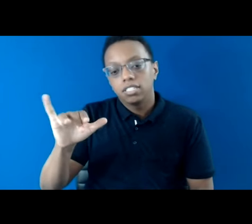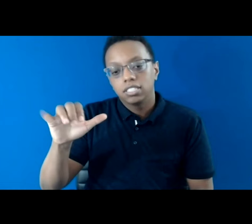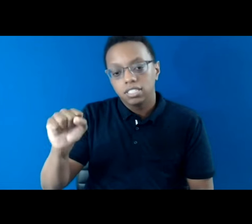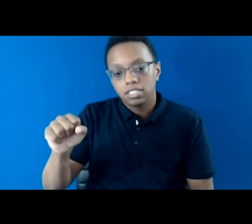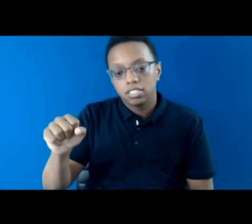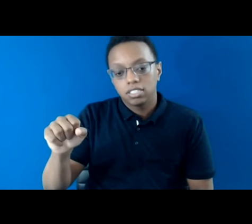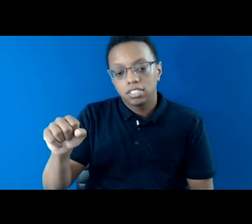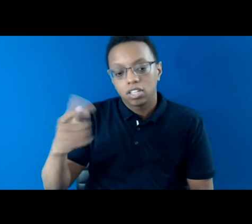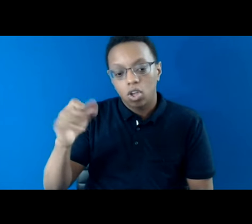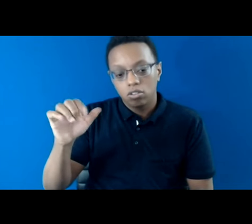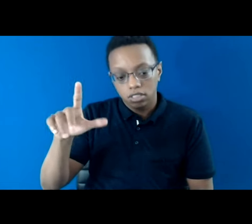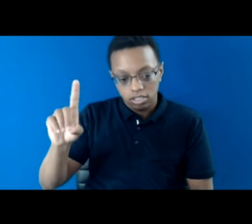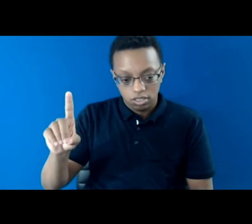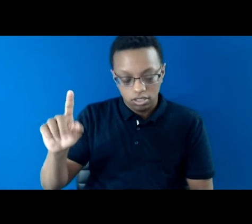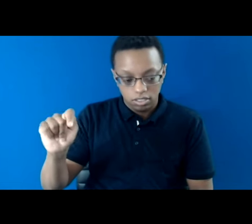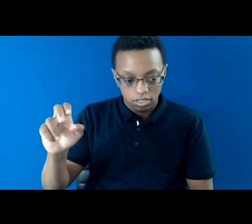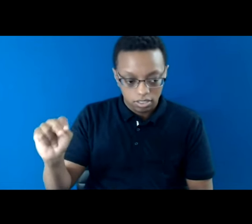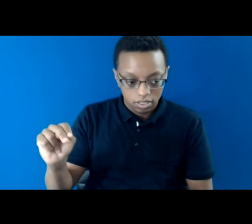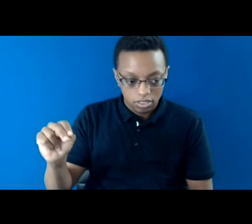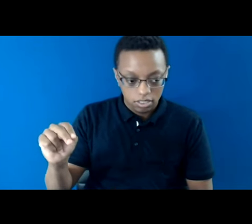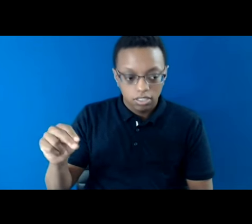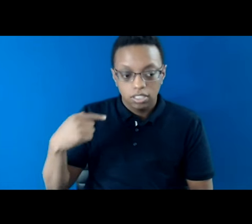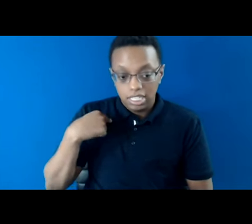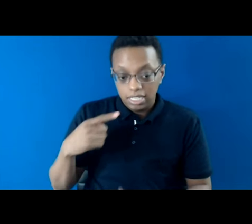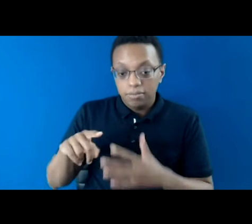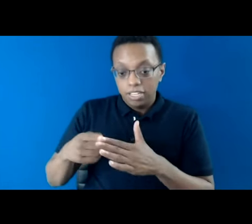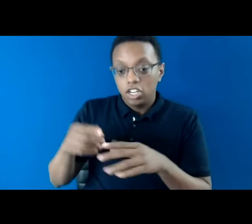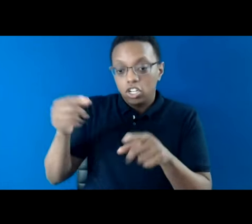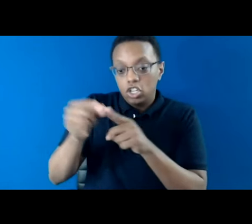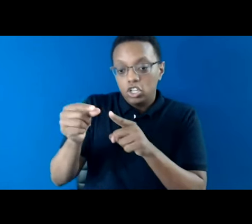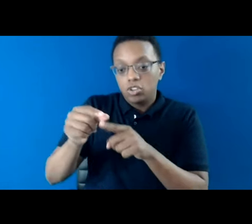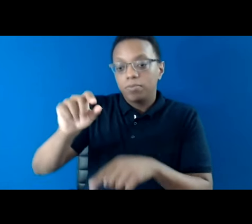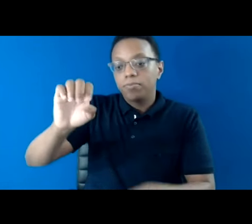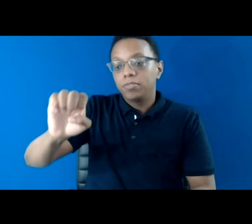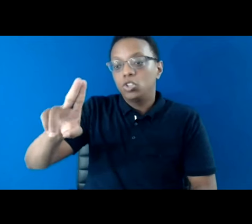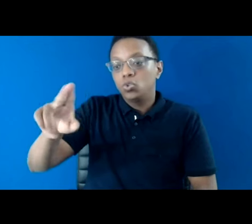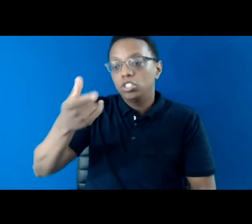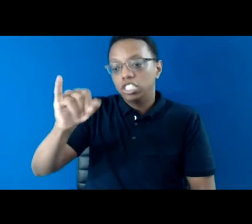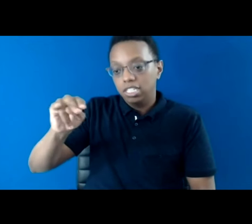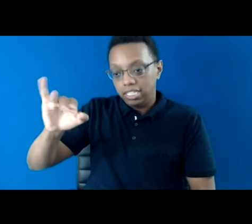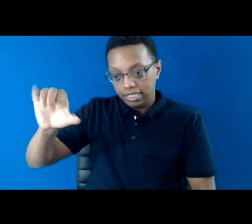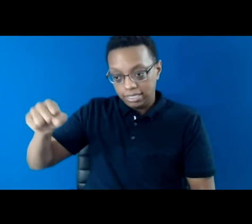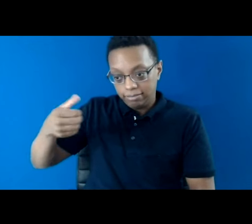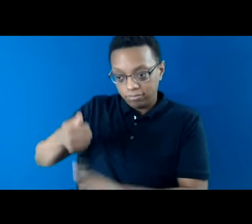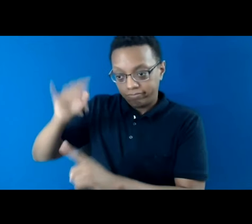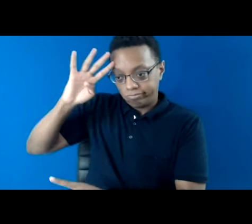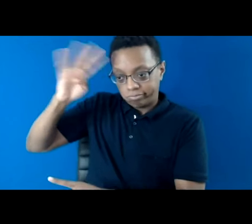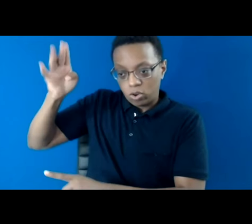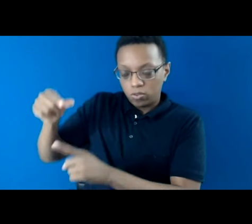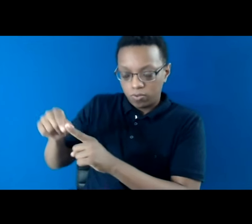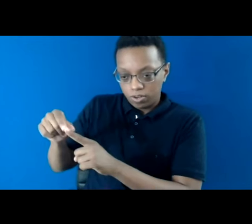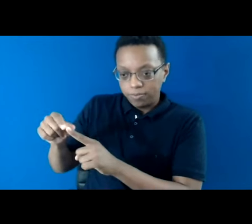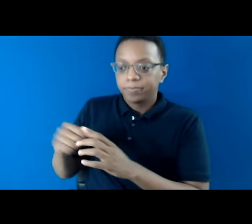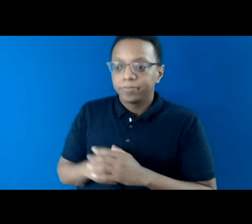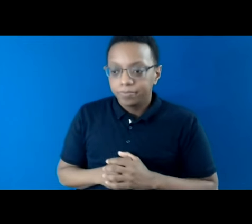Francis Galton, a famous eugenicist, and actually the coiner of the term eugenics, was deeply involved in the creation